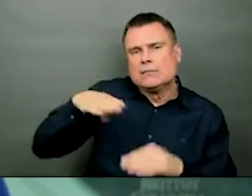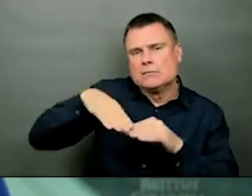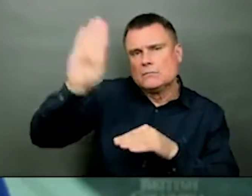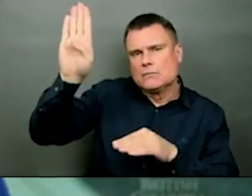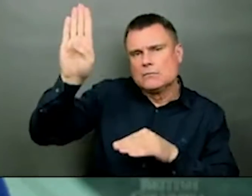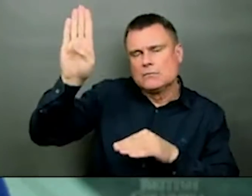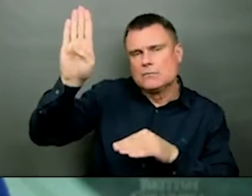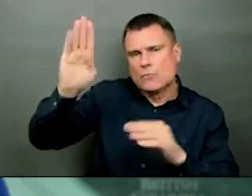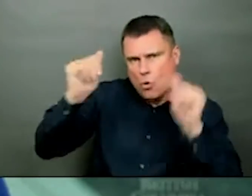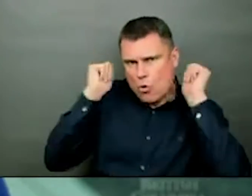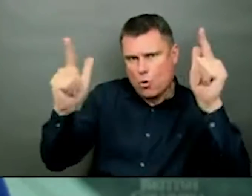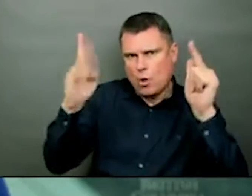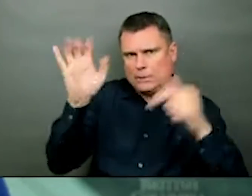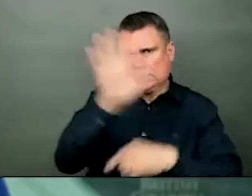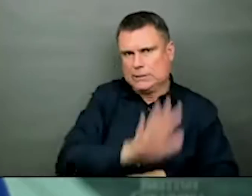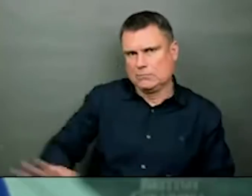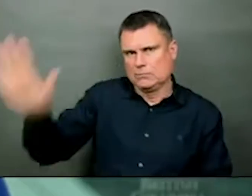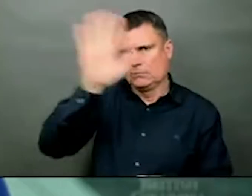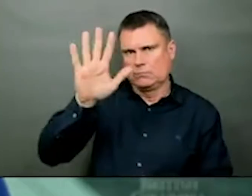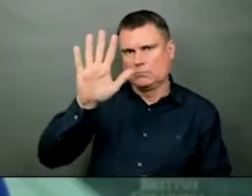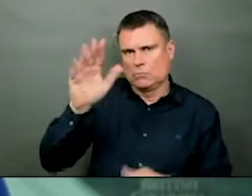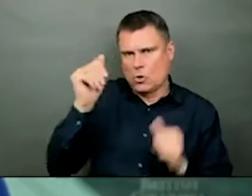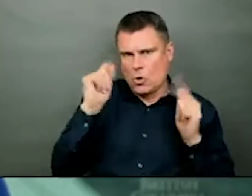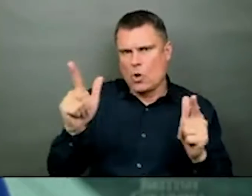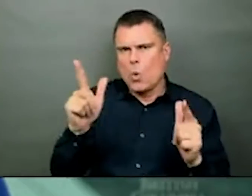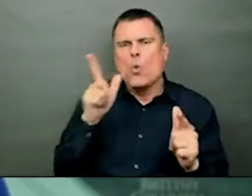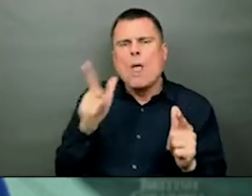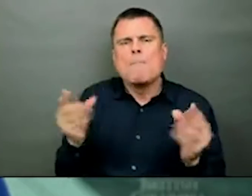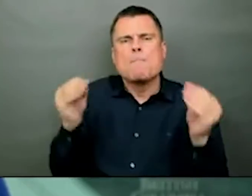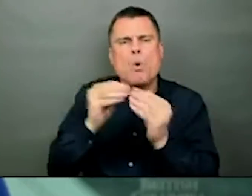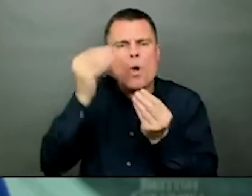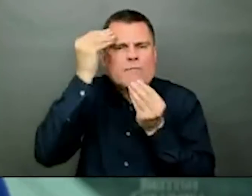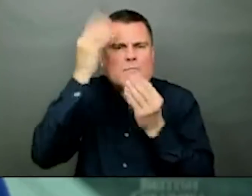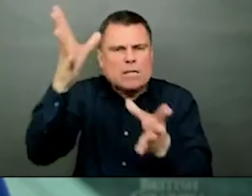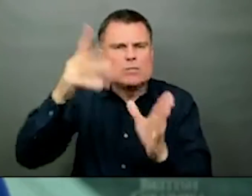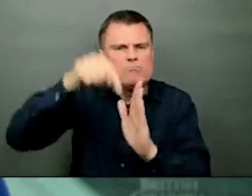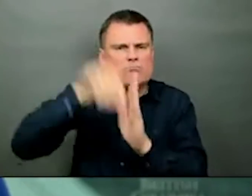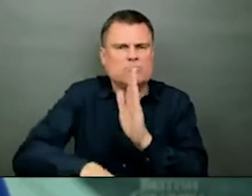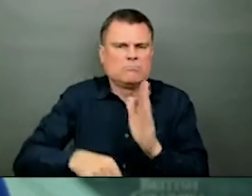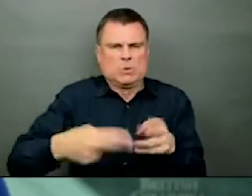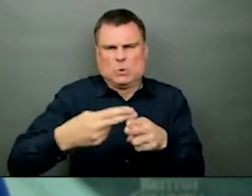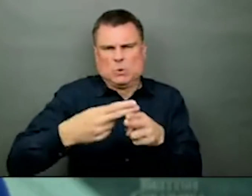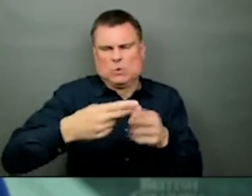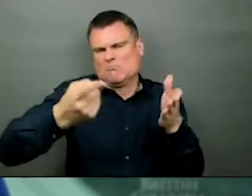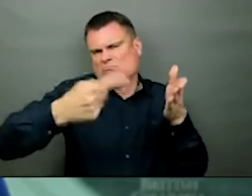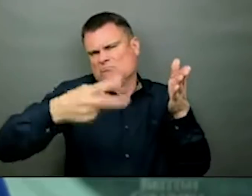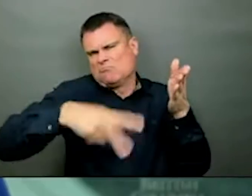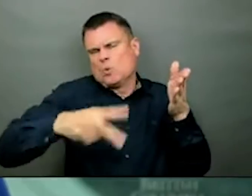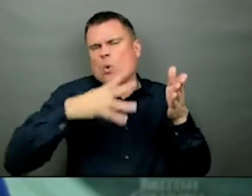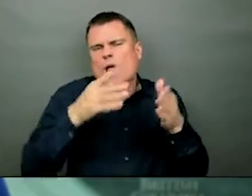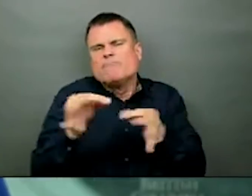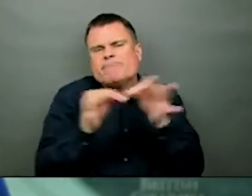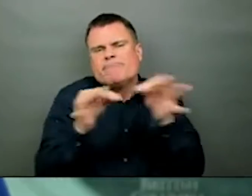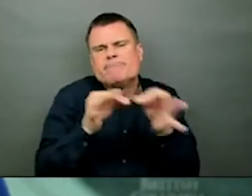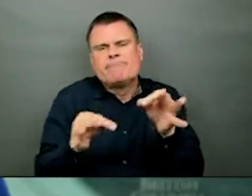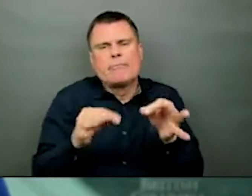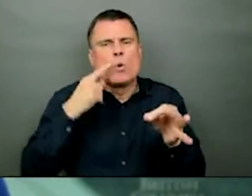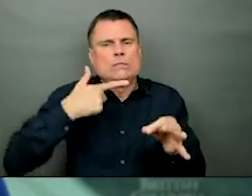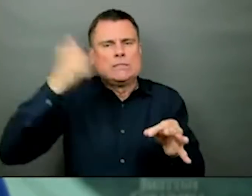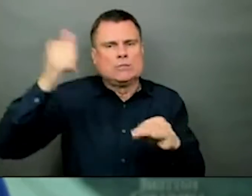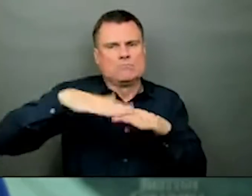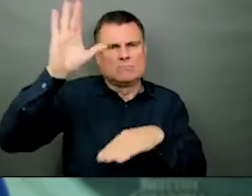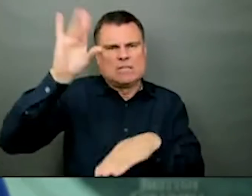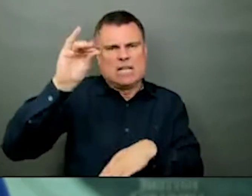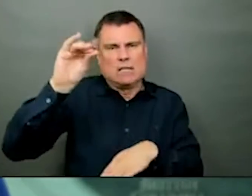be provided in a detailed plan coming forward. But people can have confidence that just as we've delivered so far, we're going to be